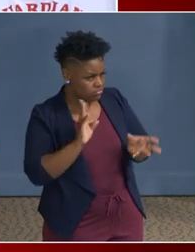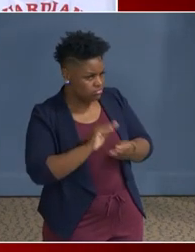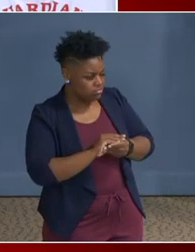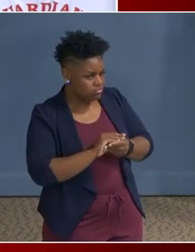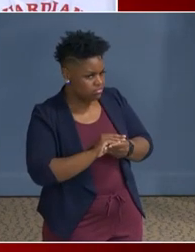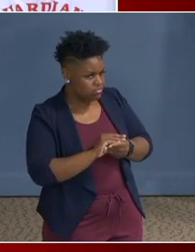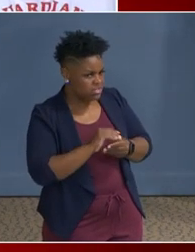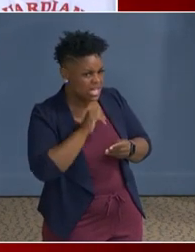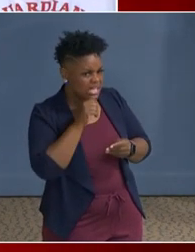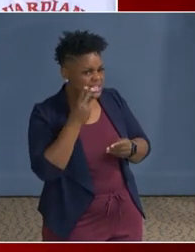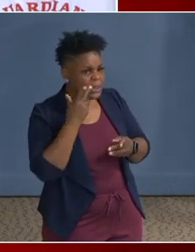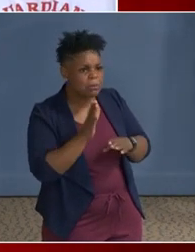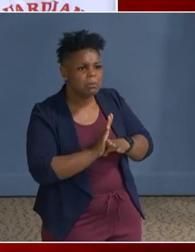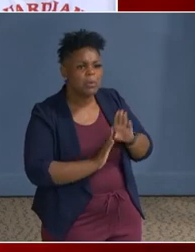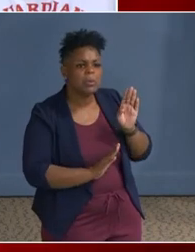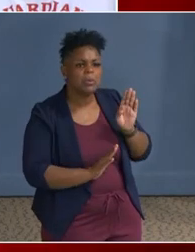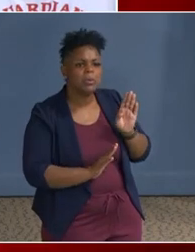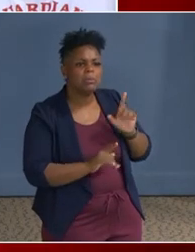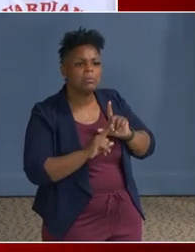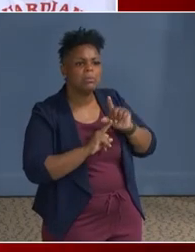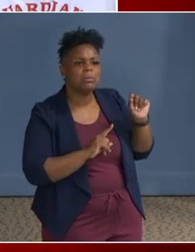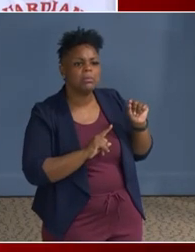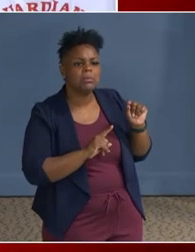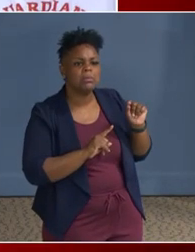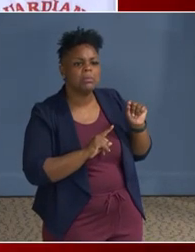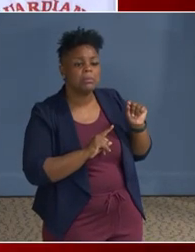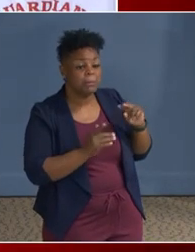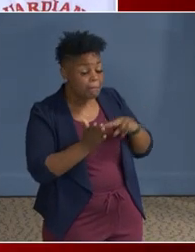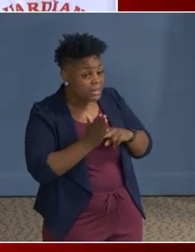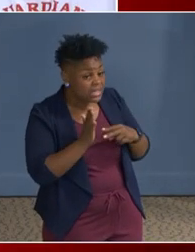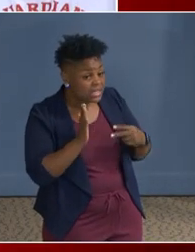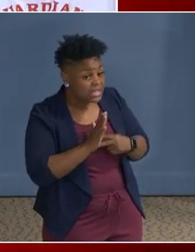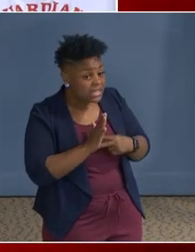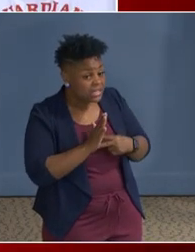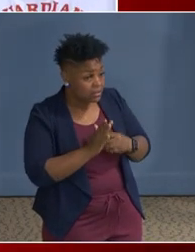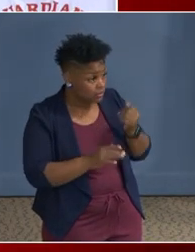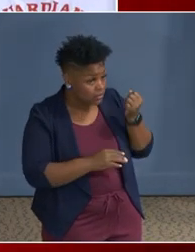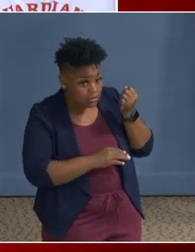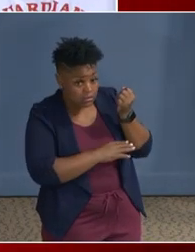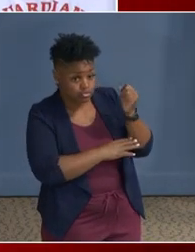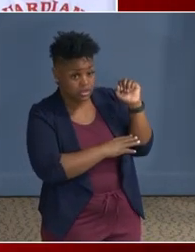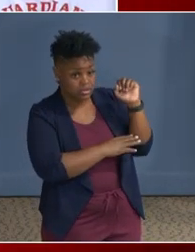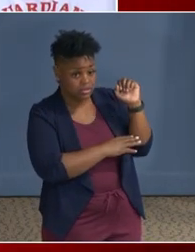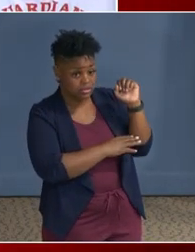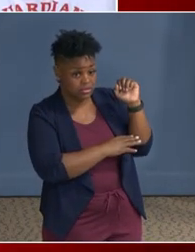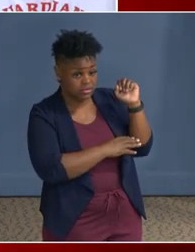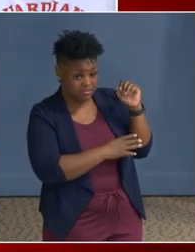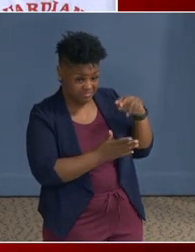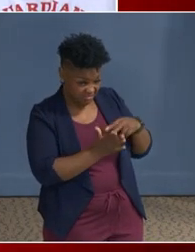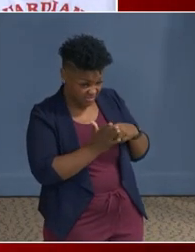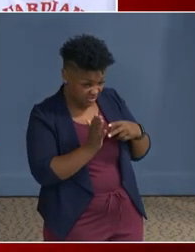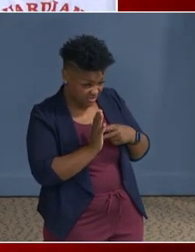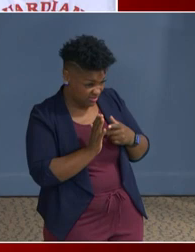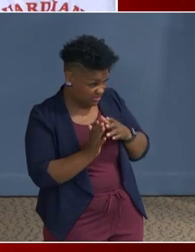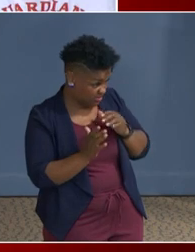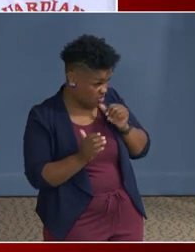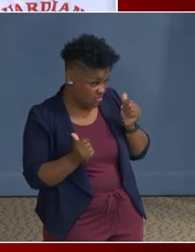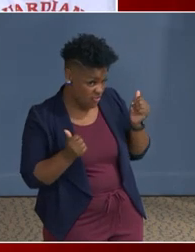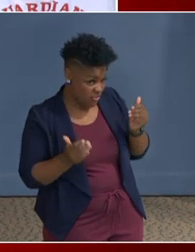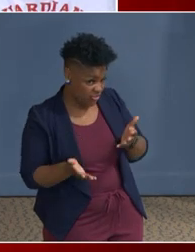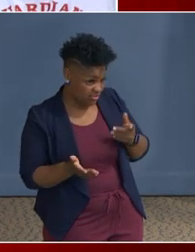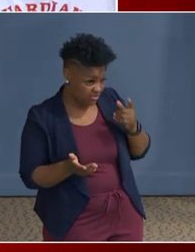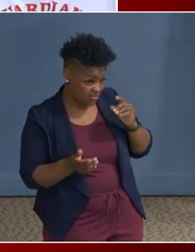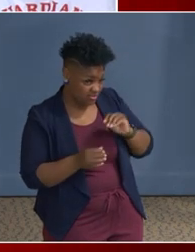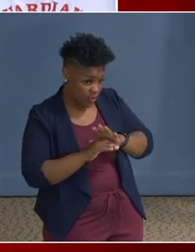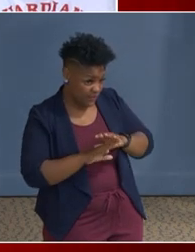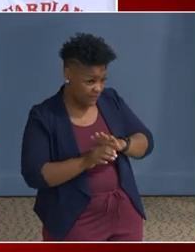early to say if these protests are a significant source of transmission, or does that data show you that it wasn't